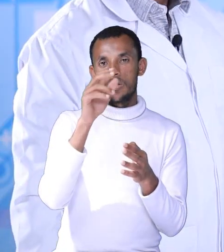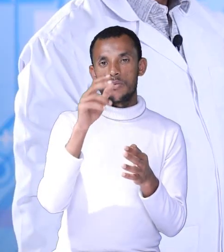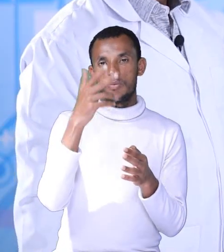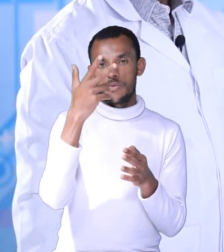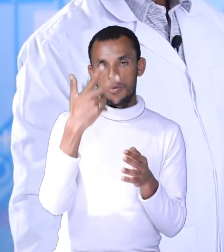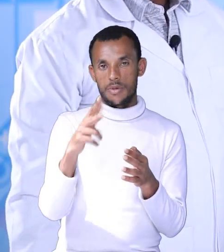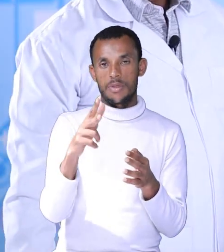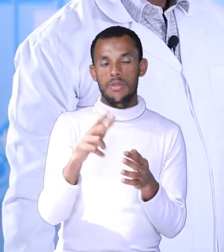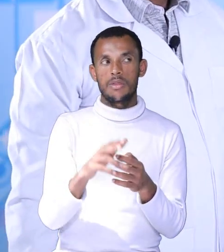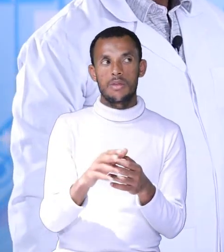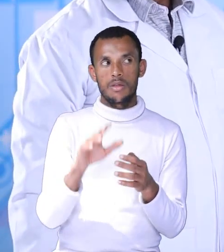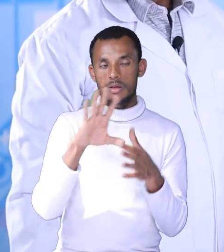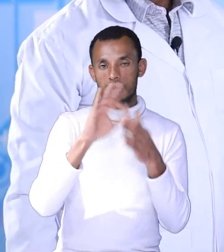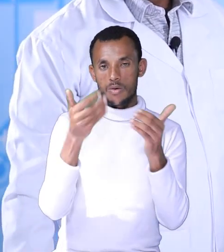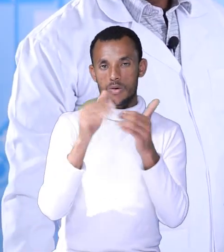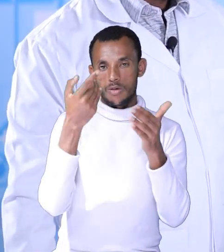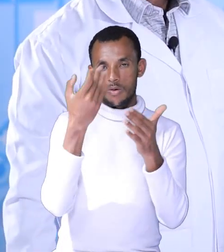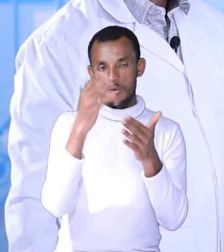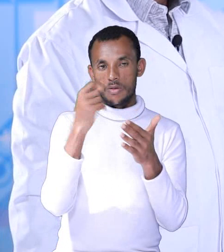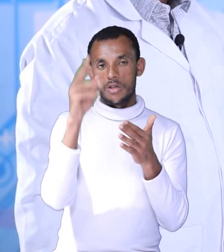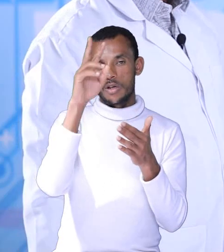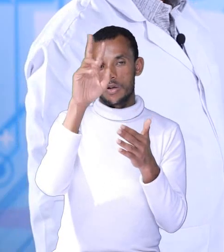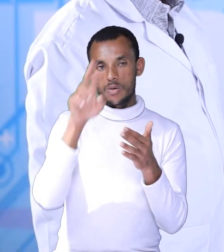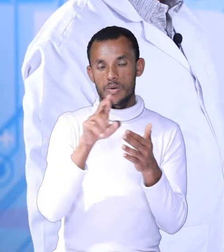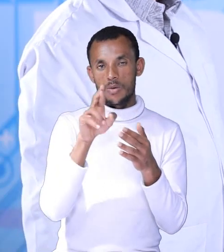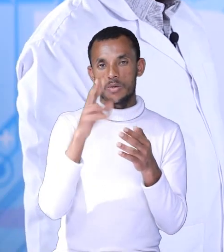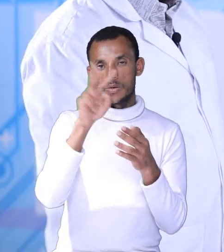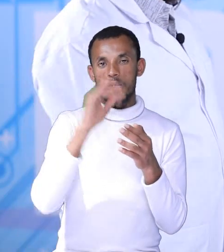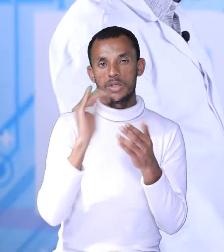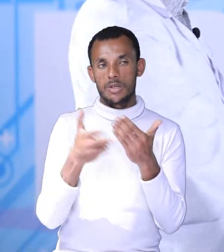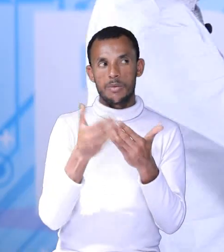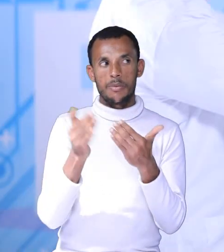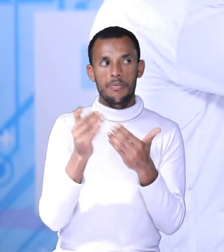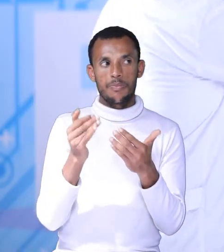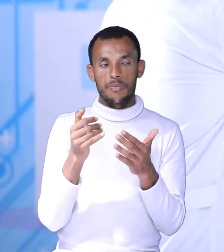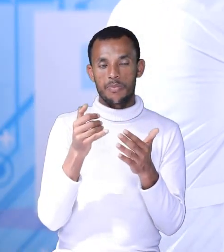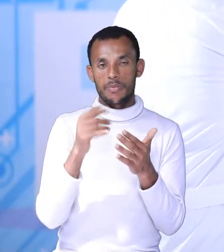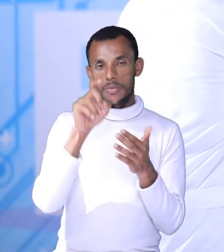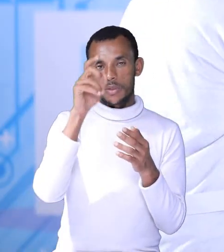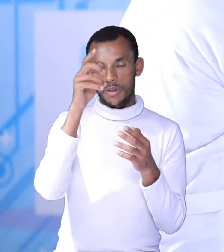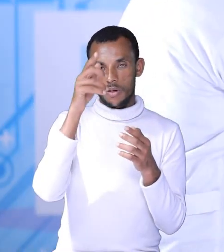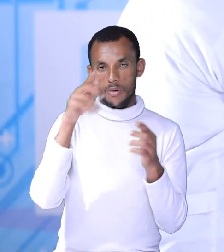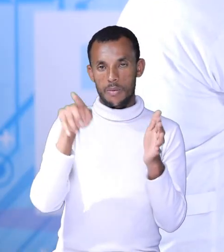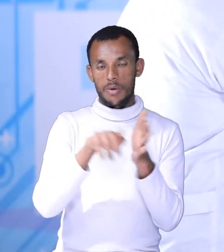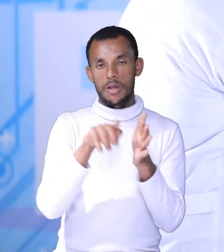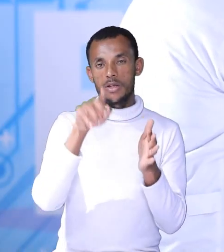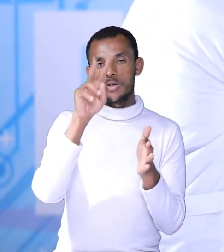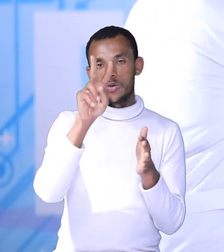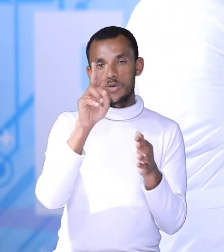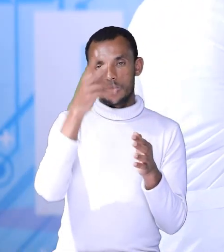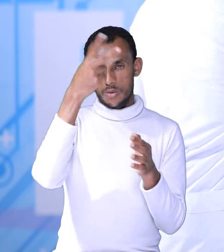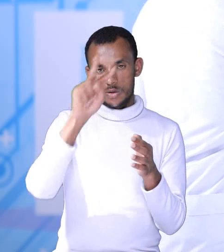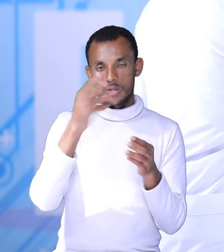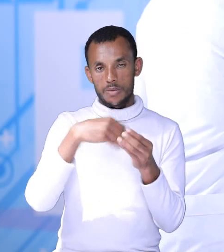root of 13. So the equation of the sphere will be simply this x minus 2 the whole squared